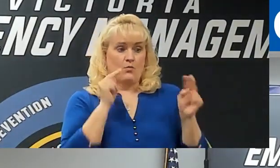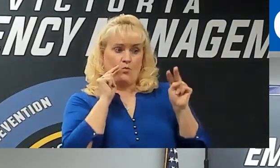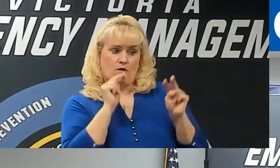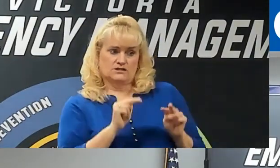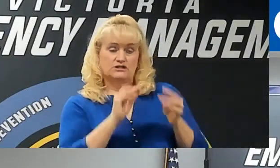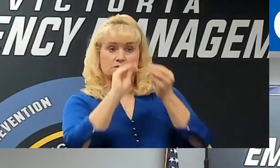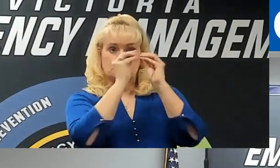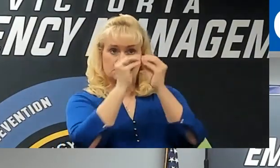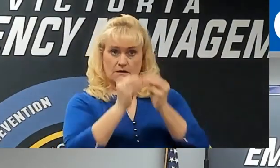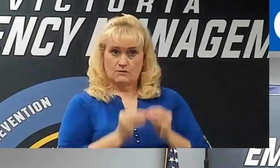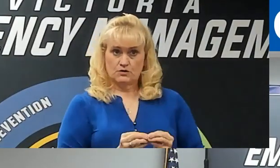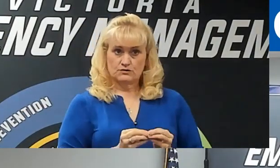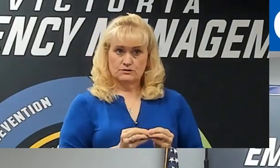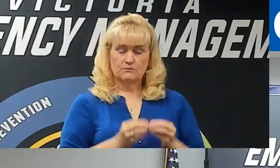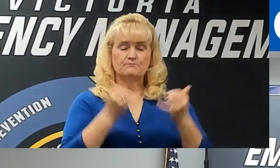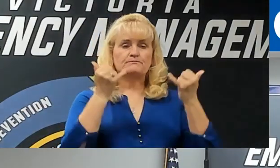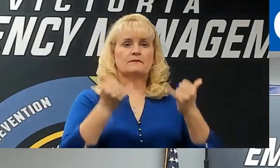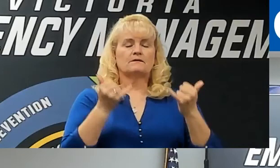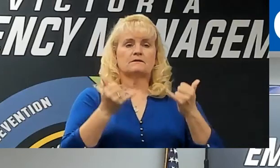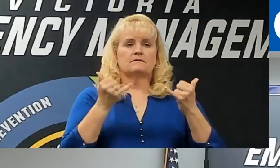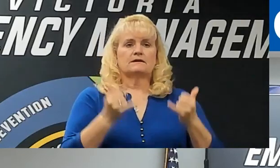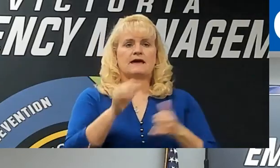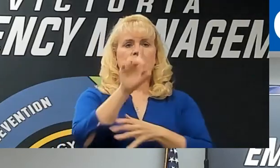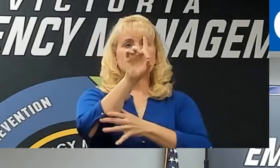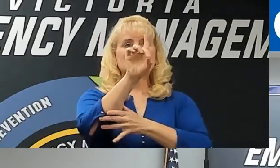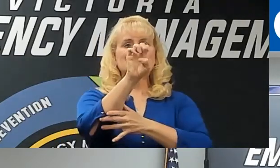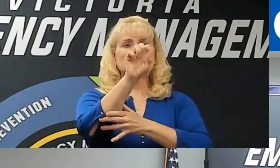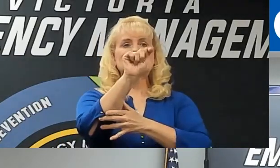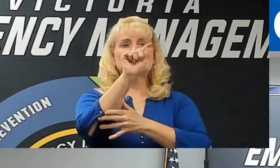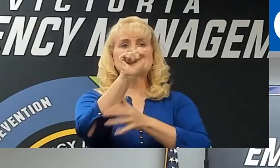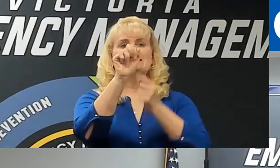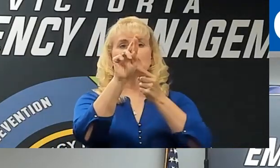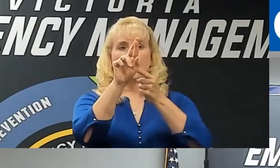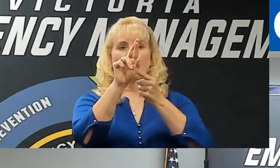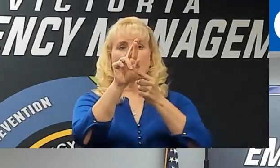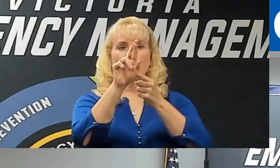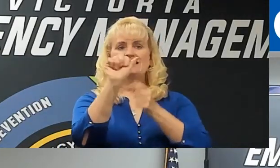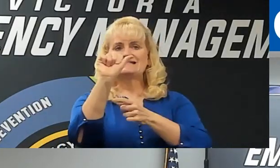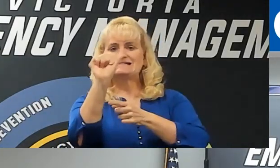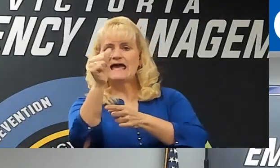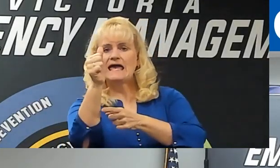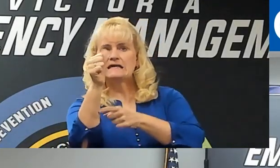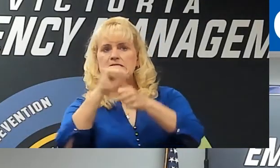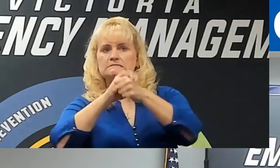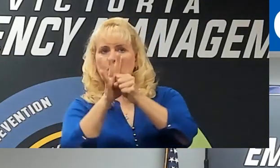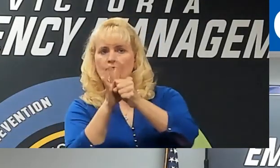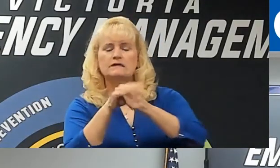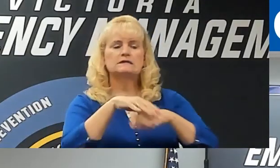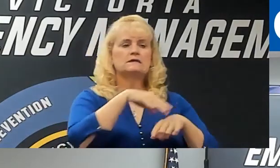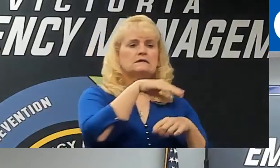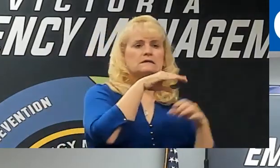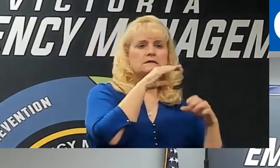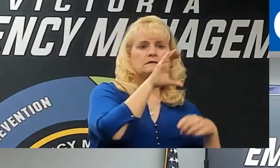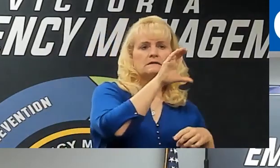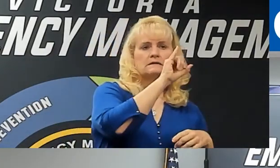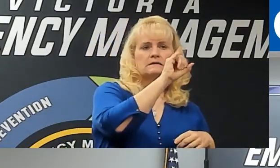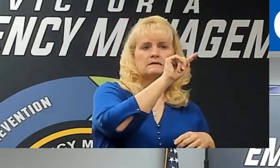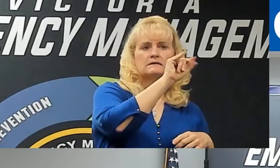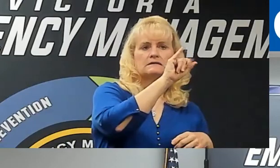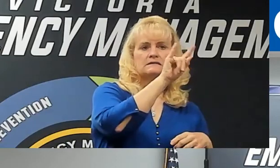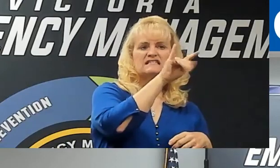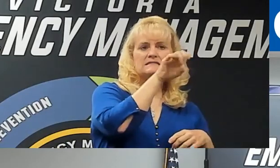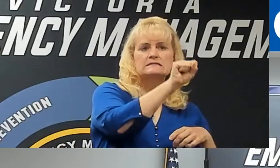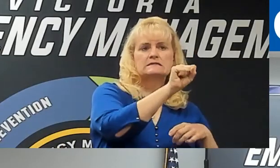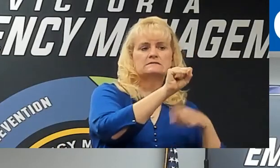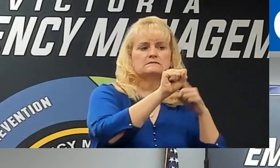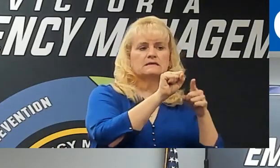you that right now, DTAR Hospital has approximately 10 COVID patients. Citizens has 11, including 2 that are in the